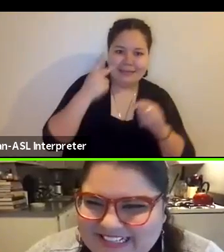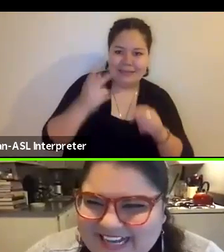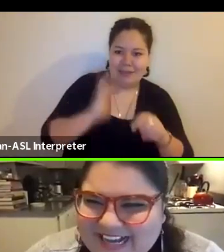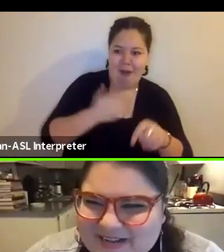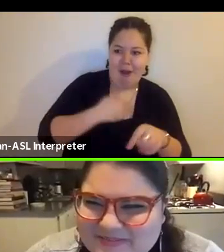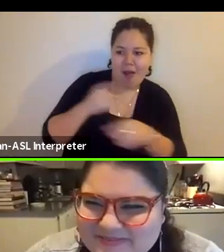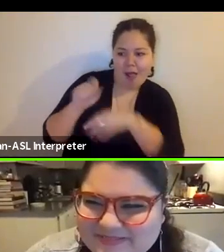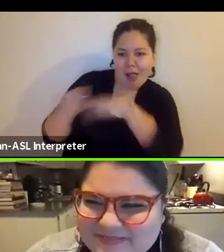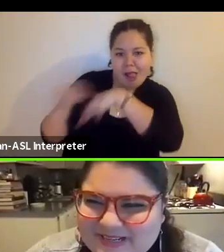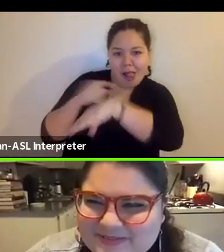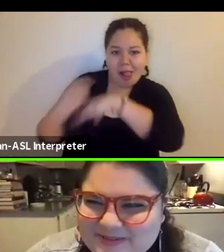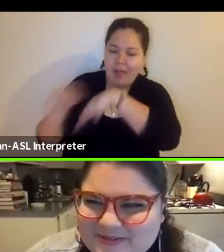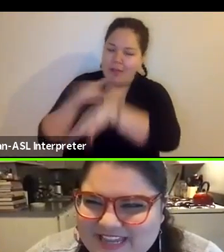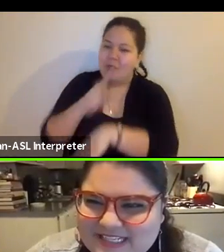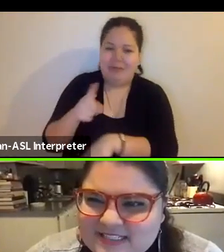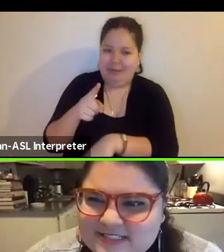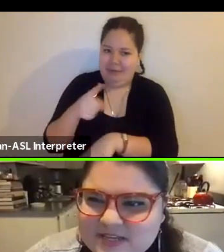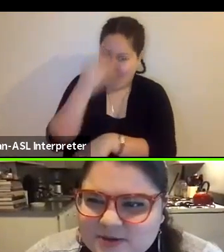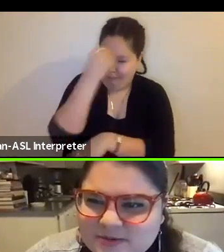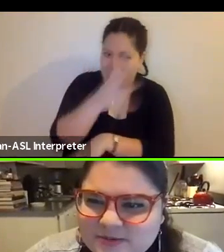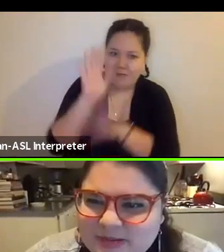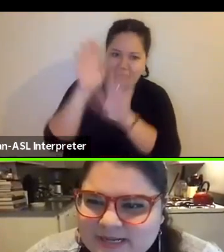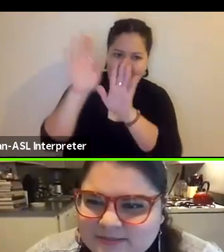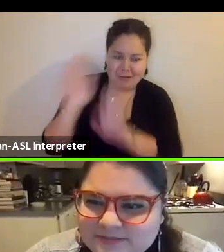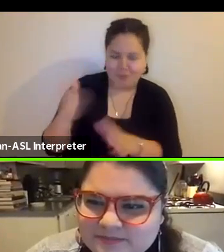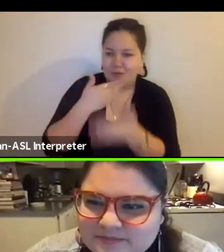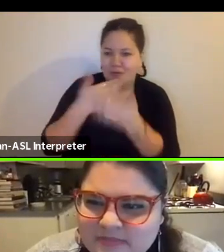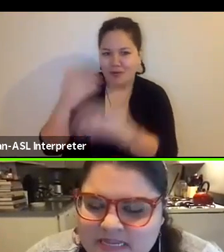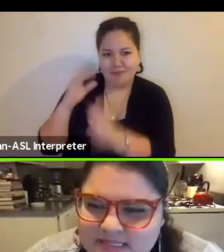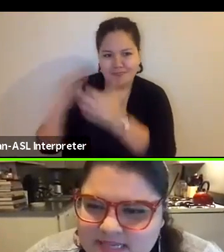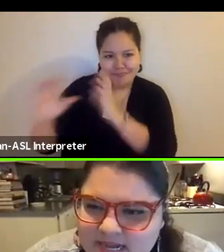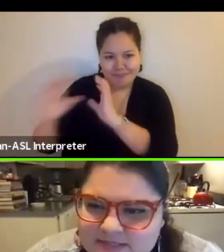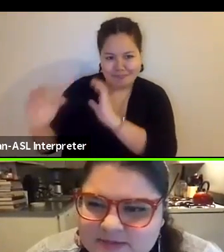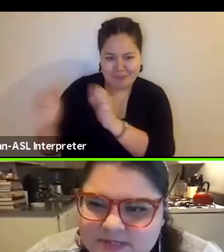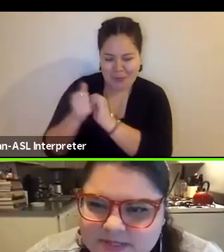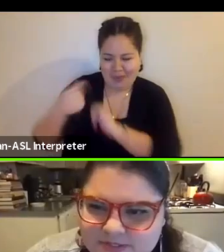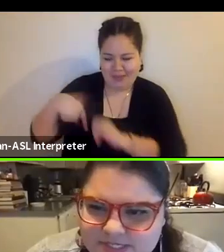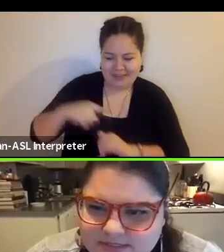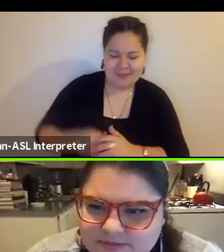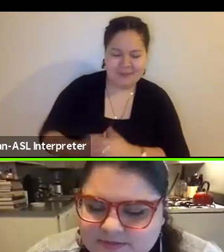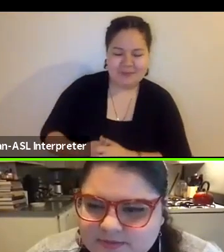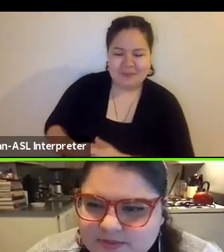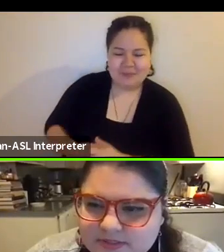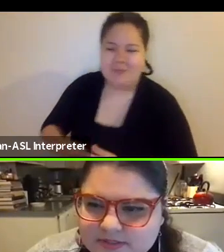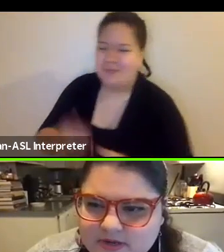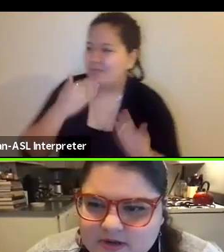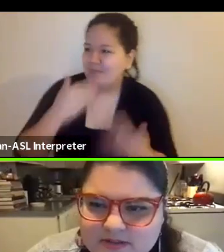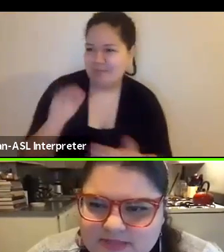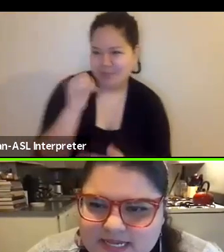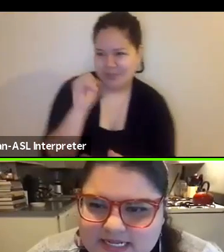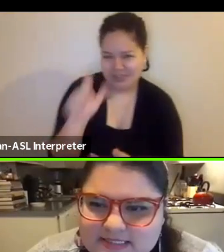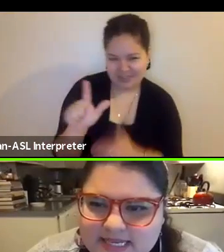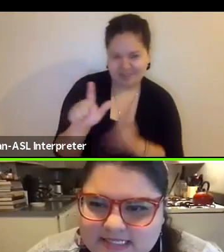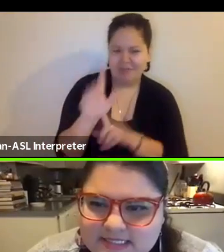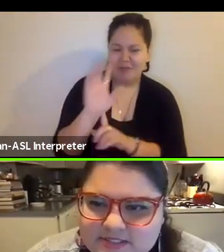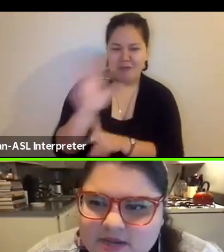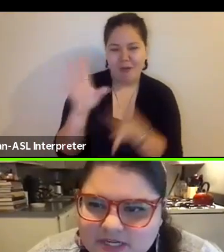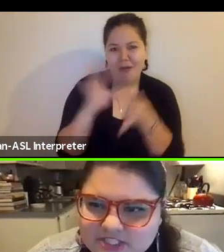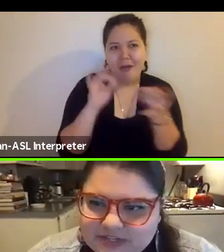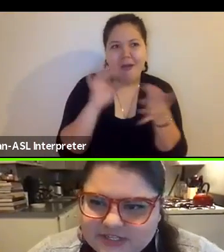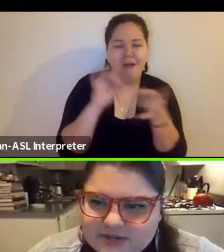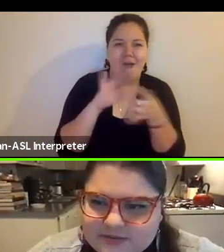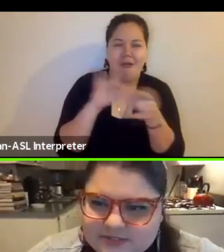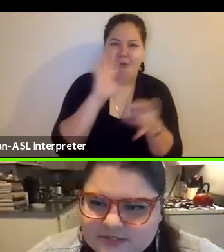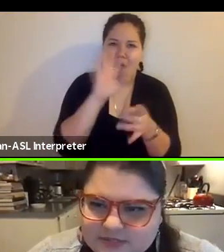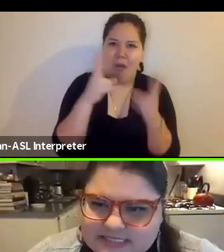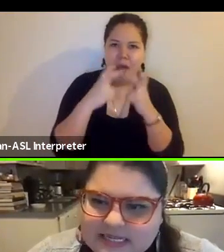wonderful. Wonderful, great. So, yeah, so thank you, Jill, for all of that insight. And so I'm